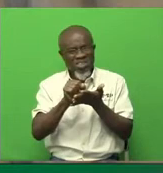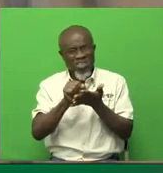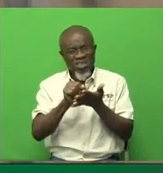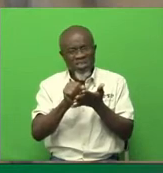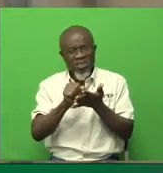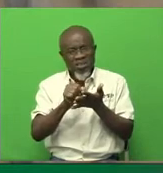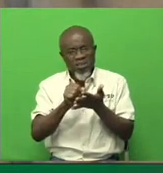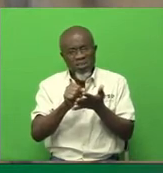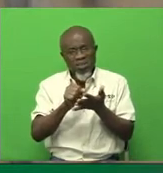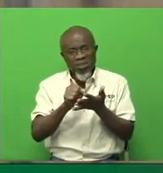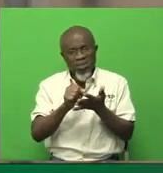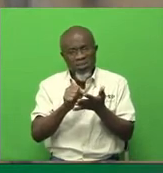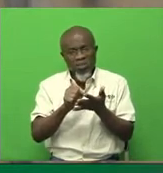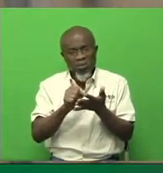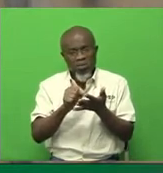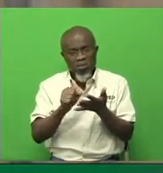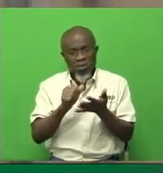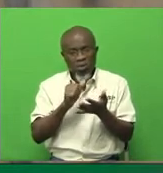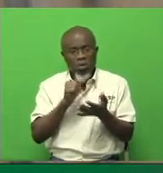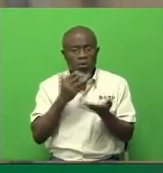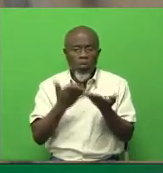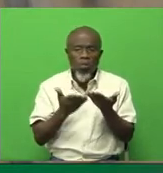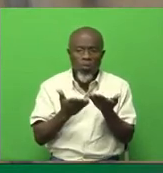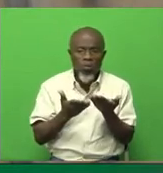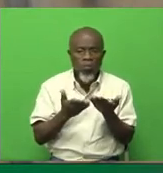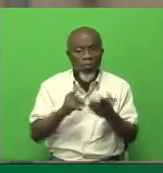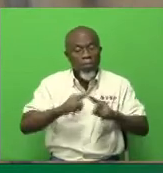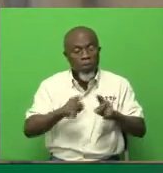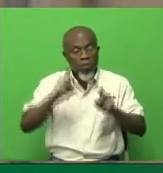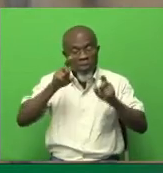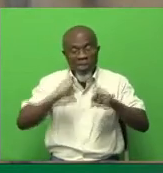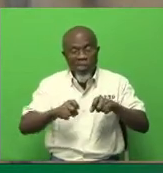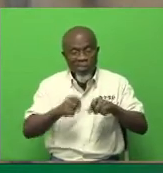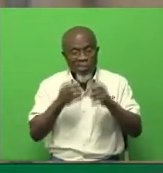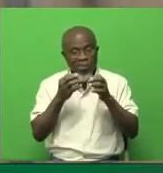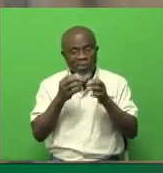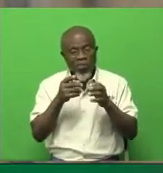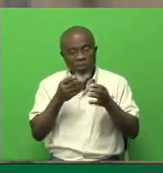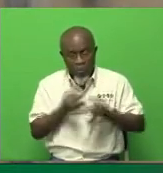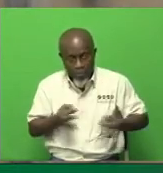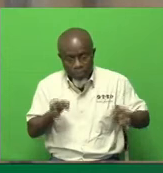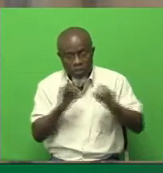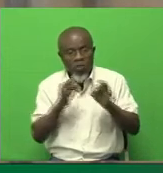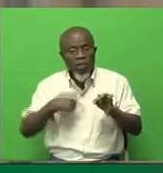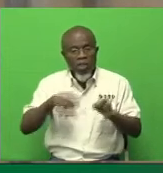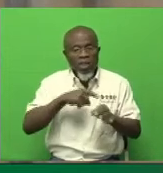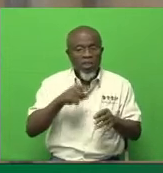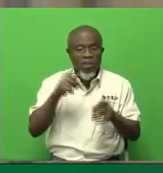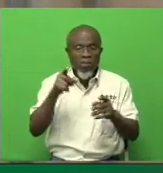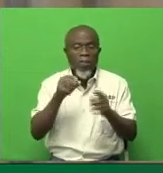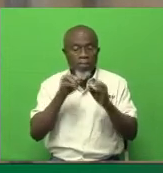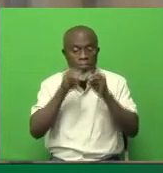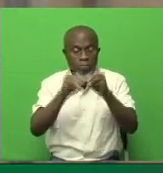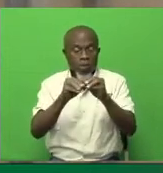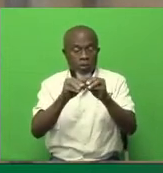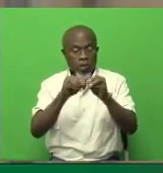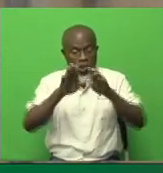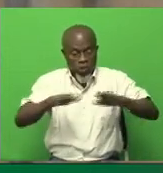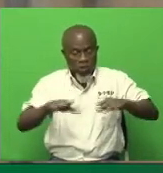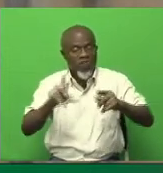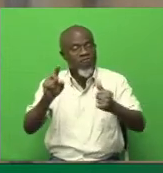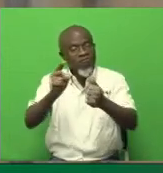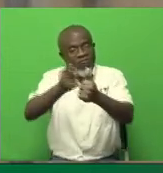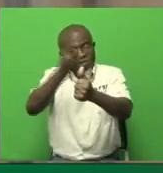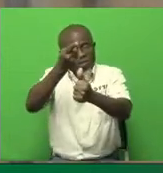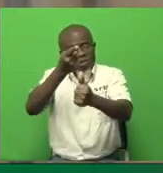this but we had a duty to prioritize the safety of the students as well Madam